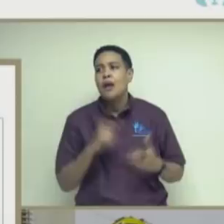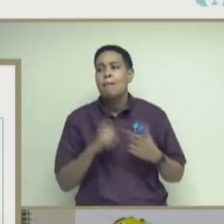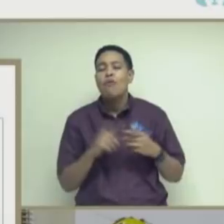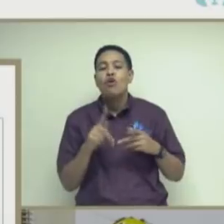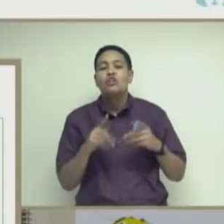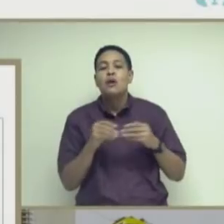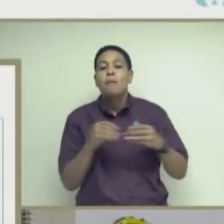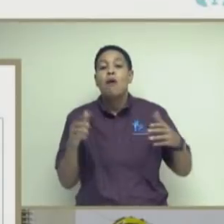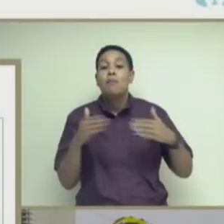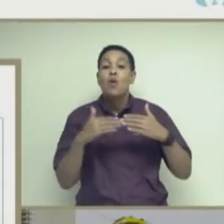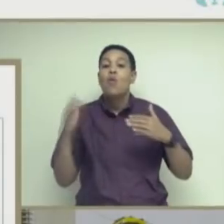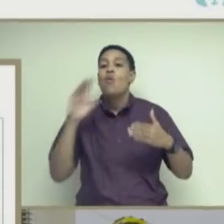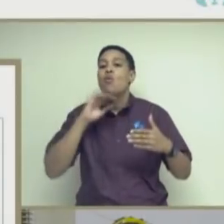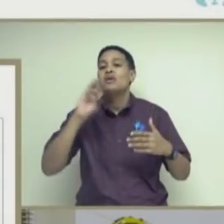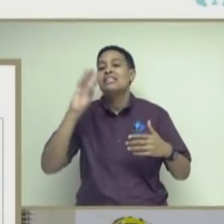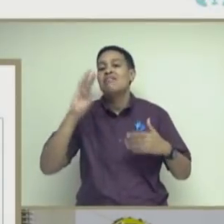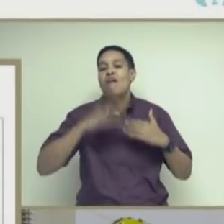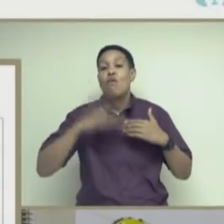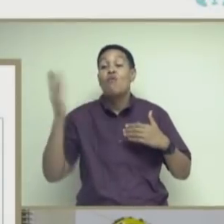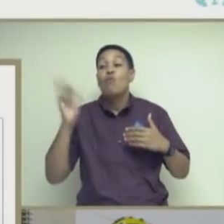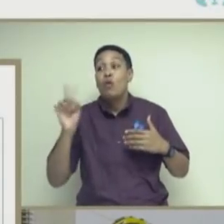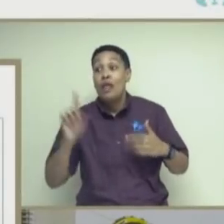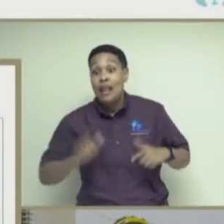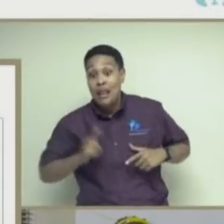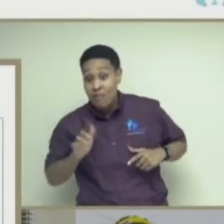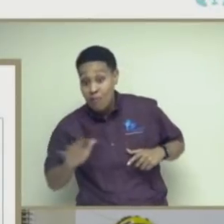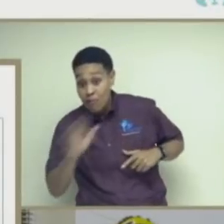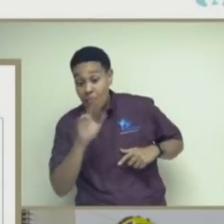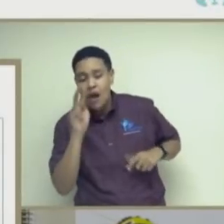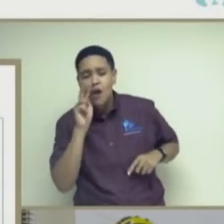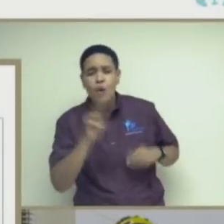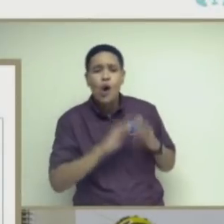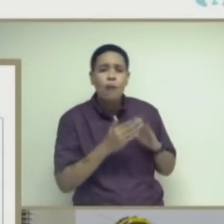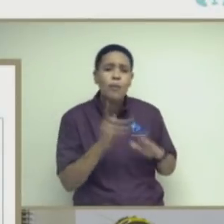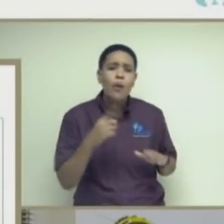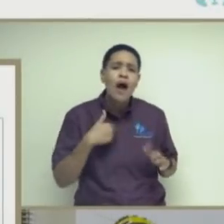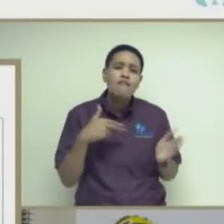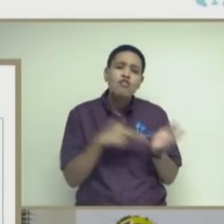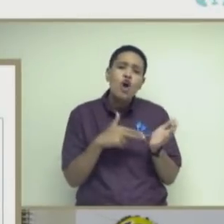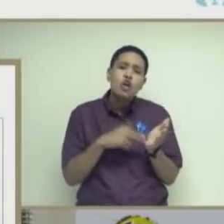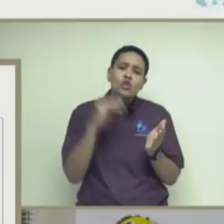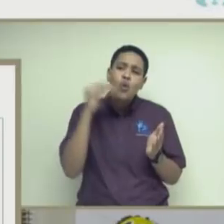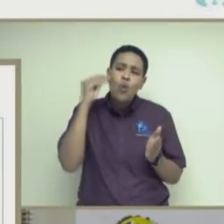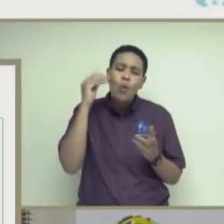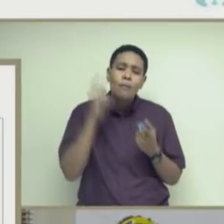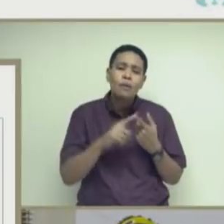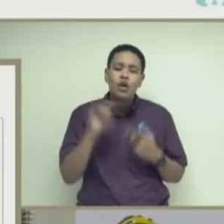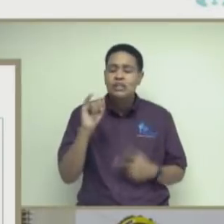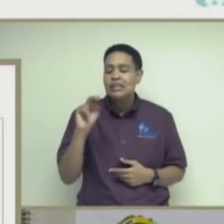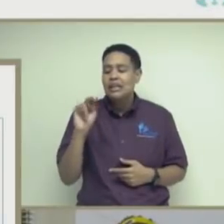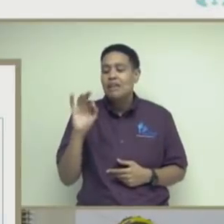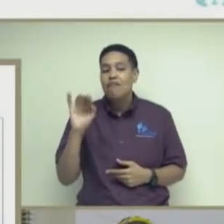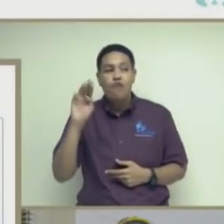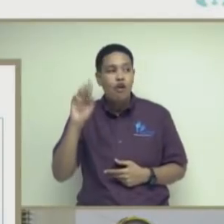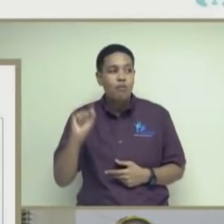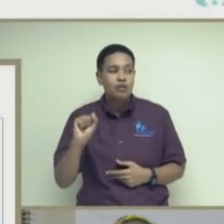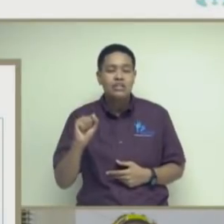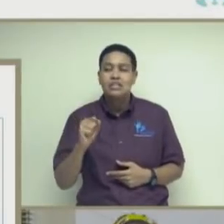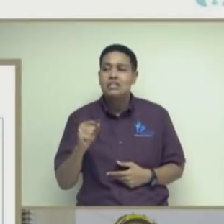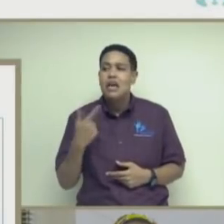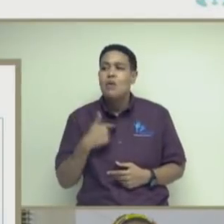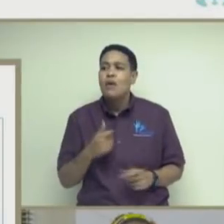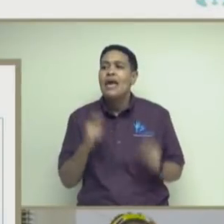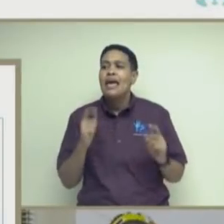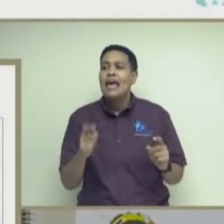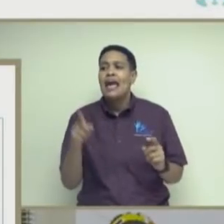population over 65, and then we looked at communities that had nursing homes and infirmaries, and we